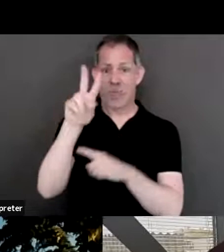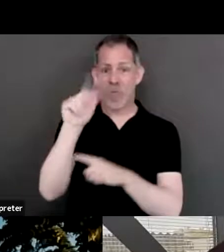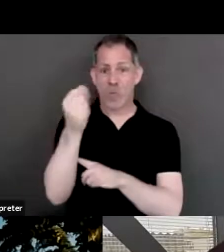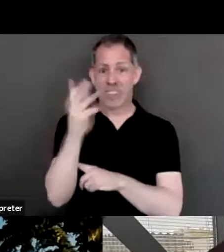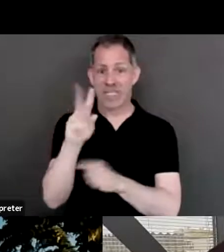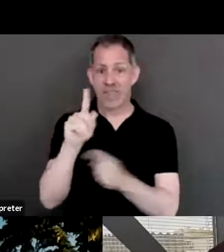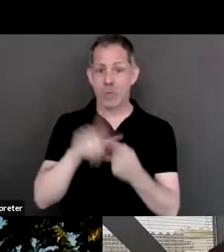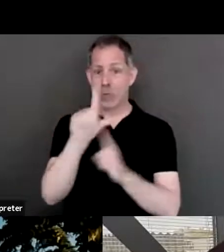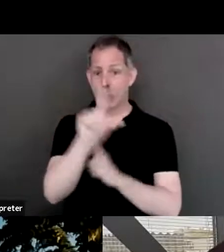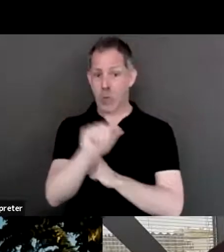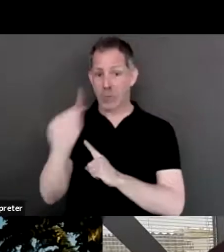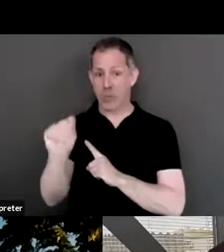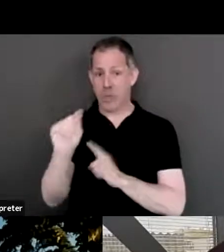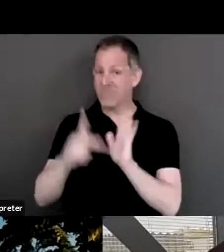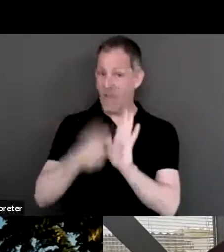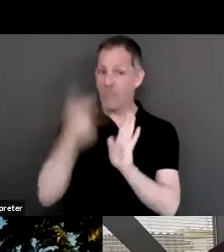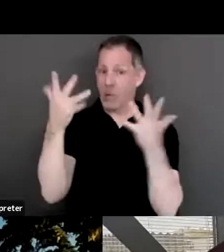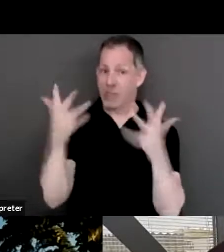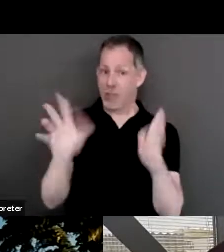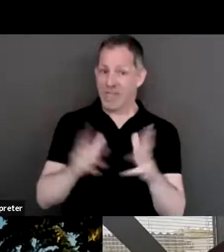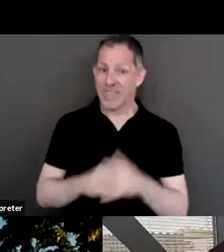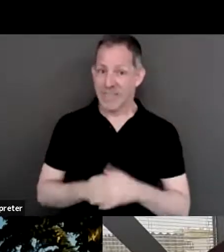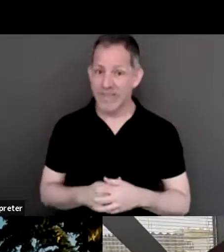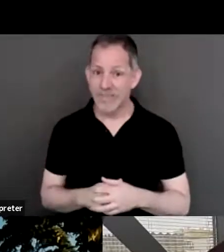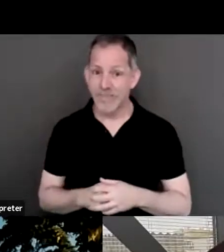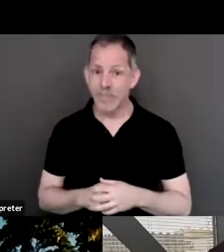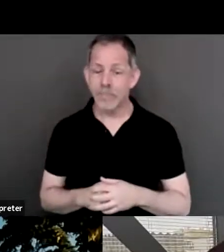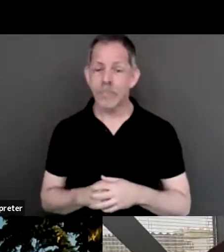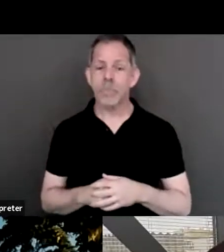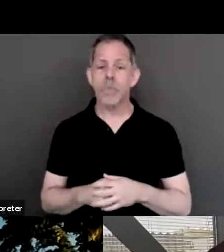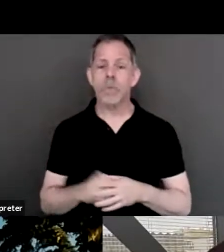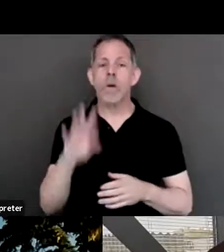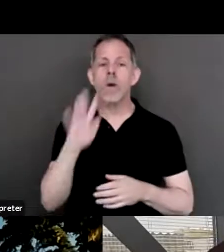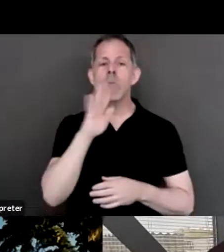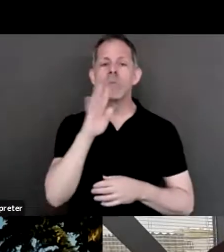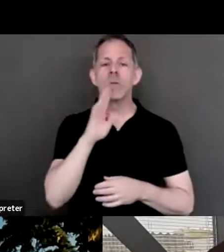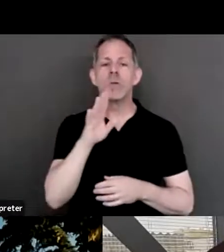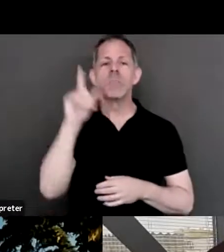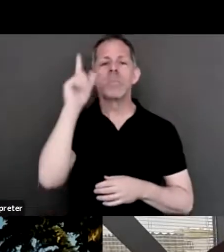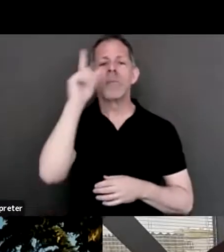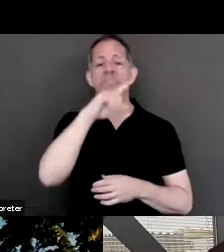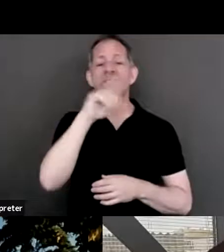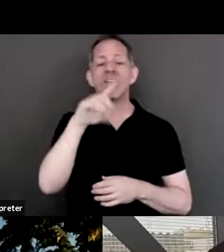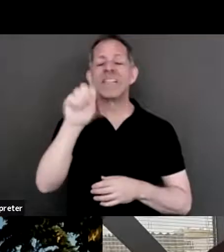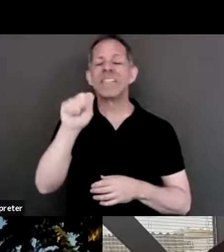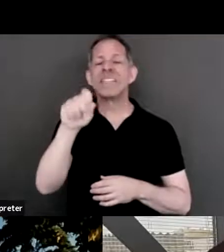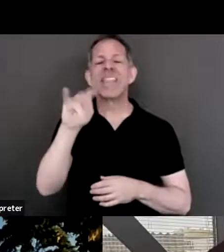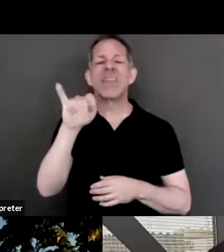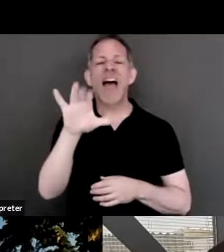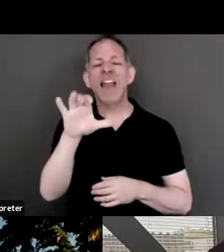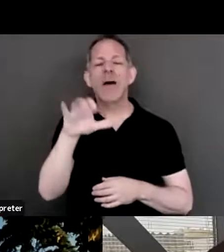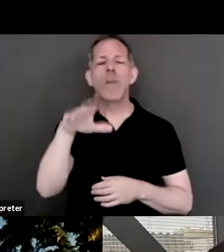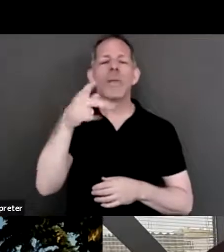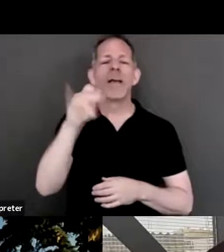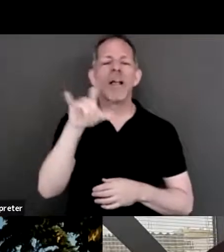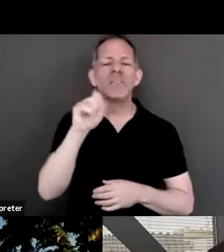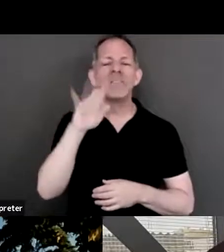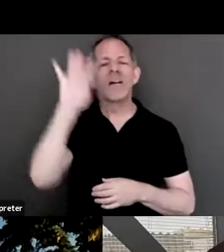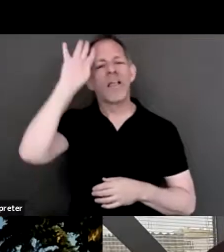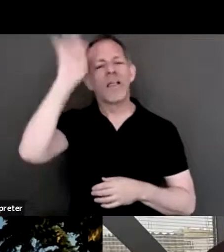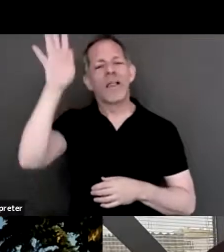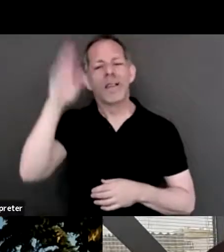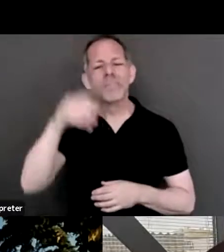Also talking about the fake pills awareness is something that we're also focusing on. They're due to